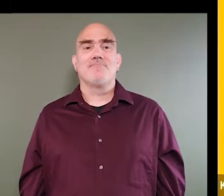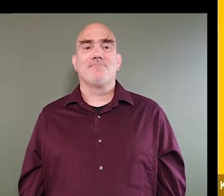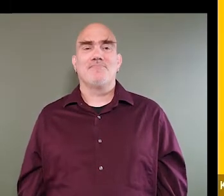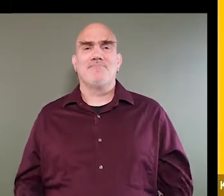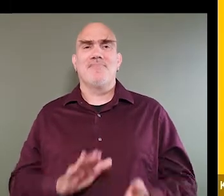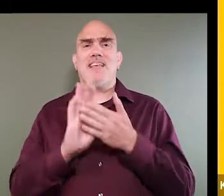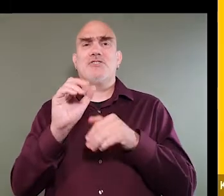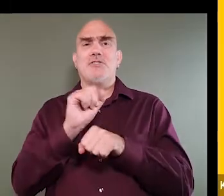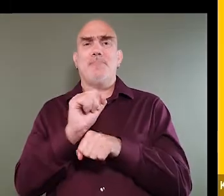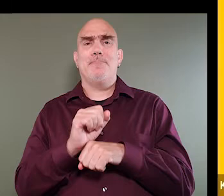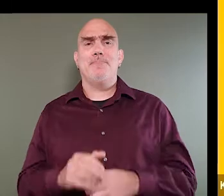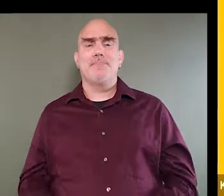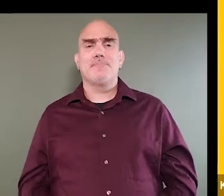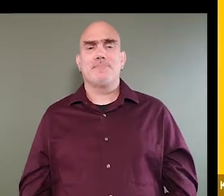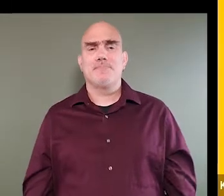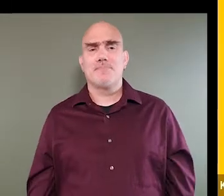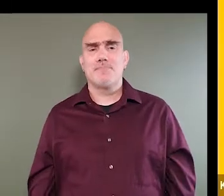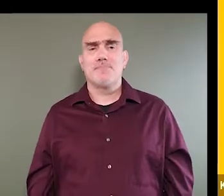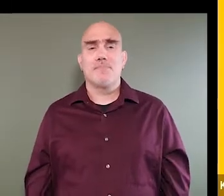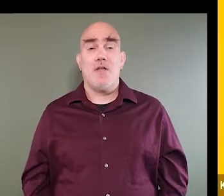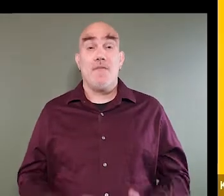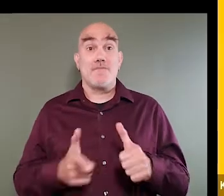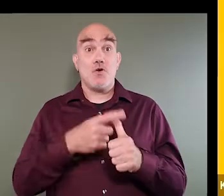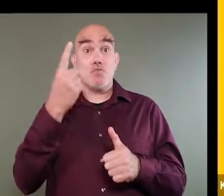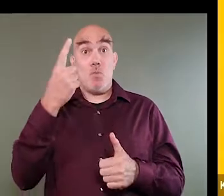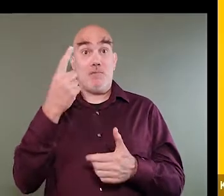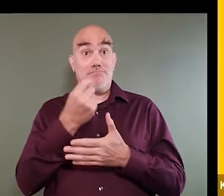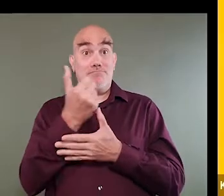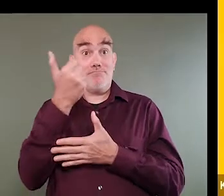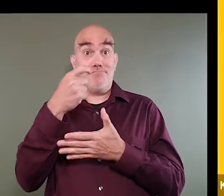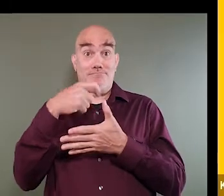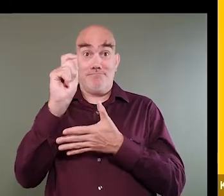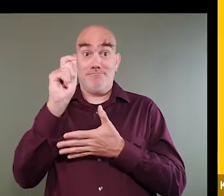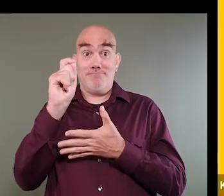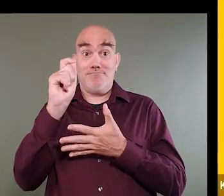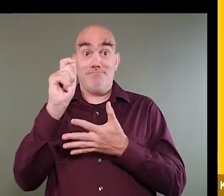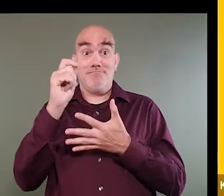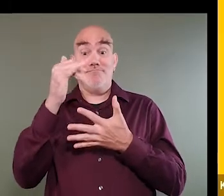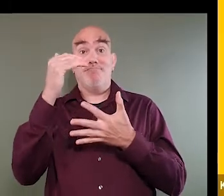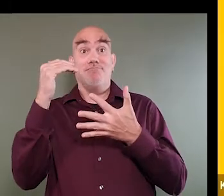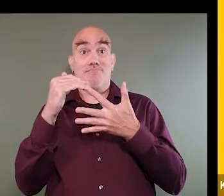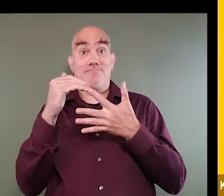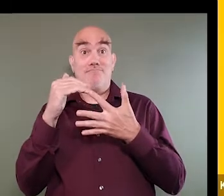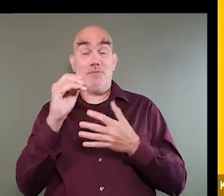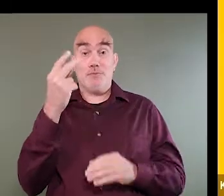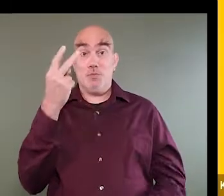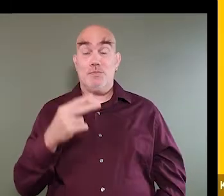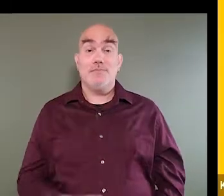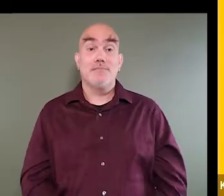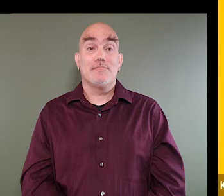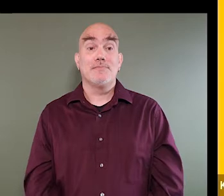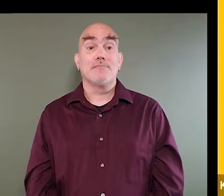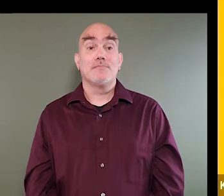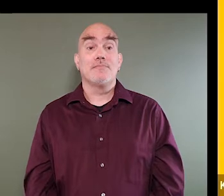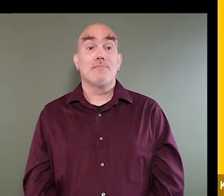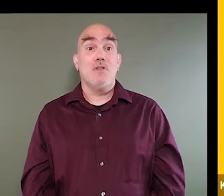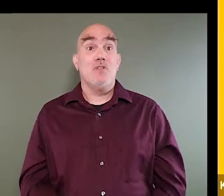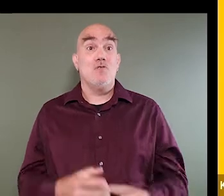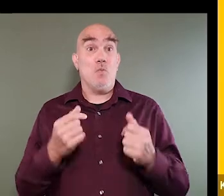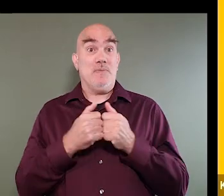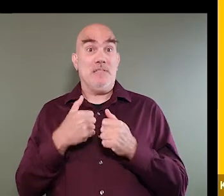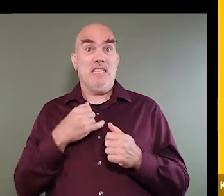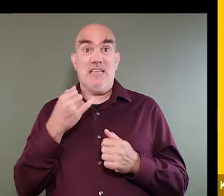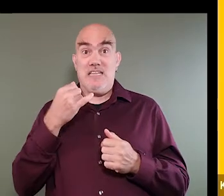Nice job. First one out the way. Let's go ahead and move to exercise number 2, which if you're doing it with me, it's gonna be some